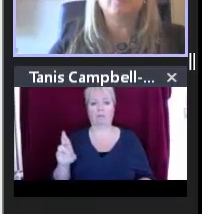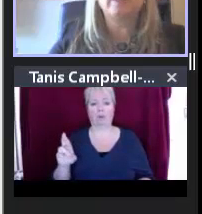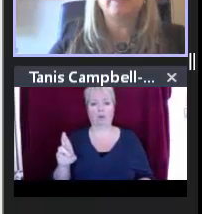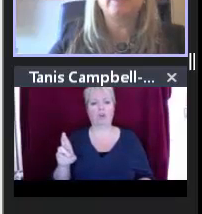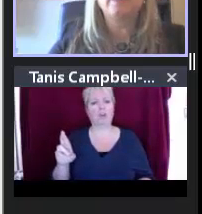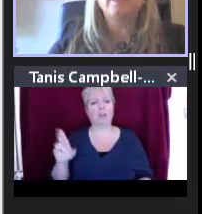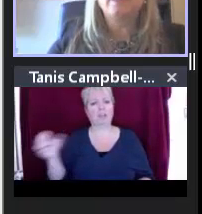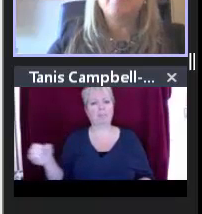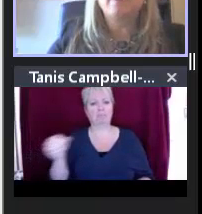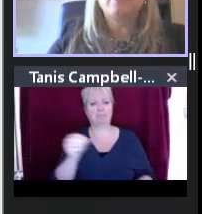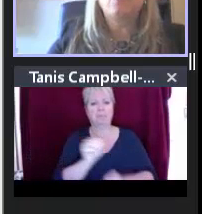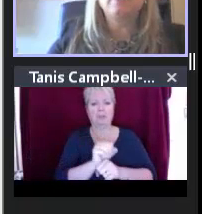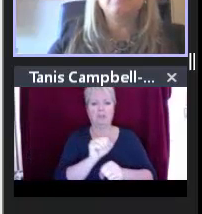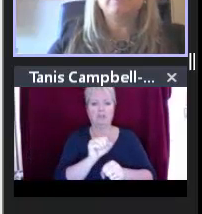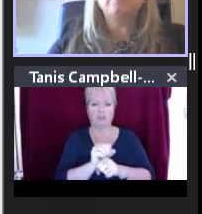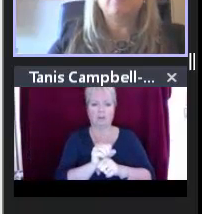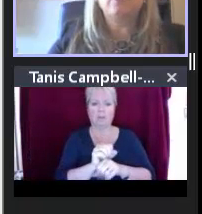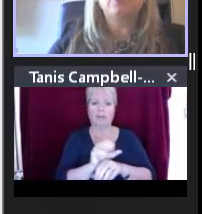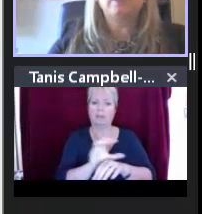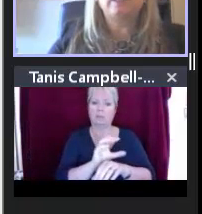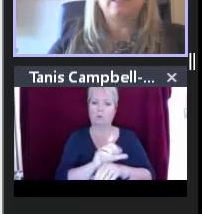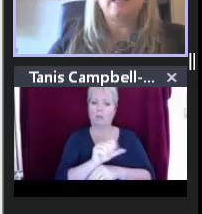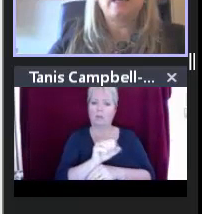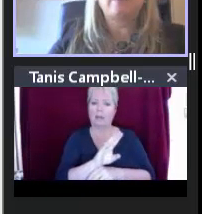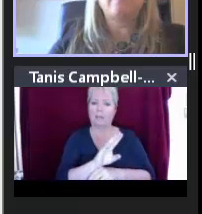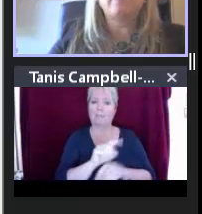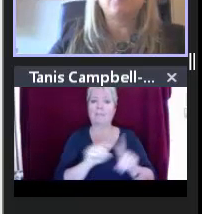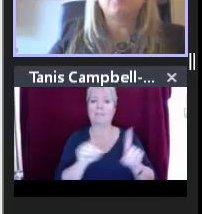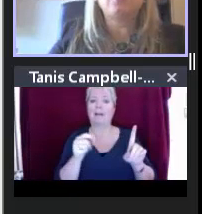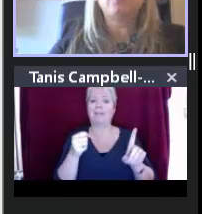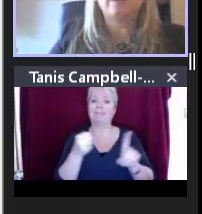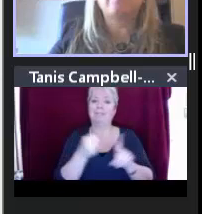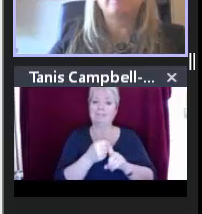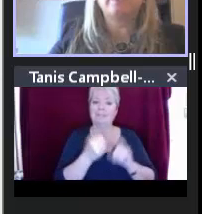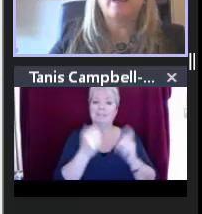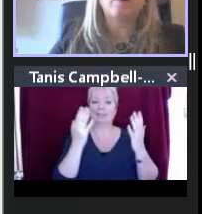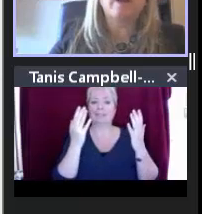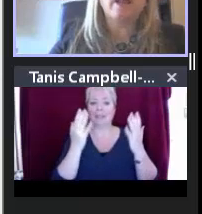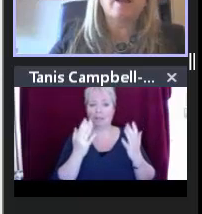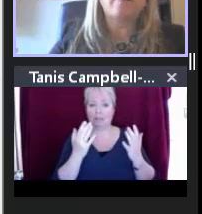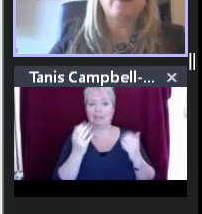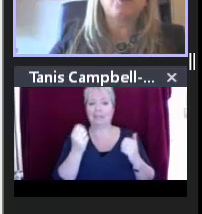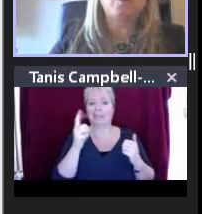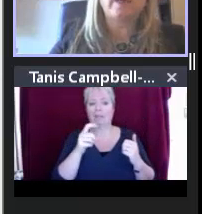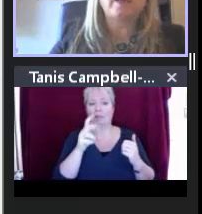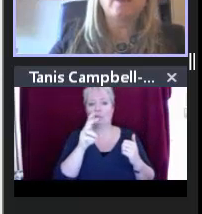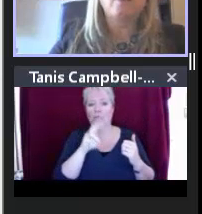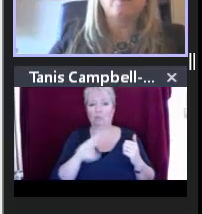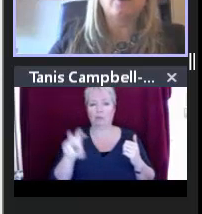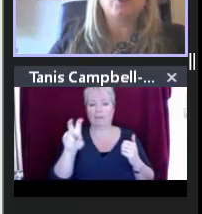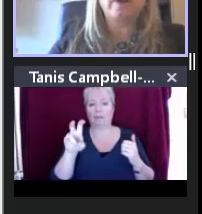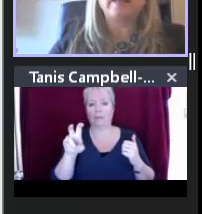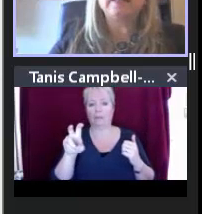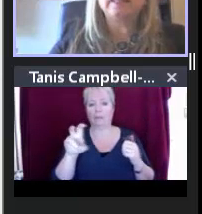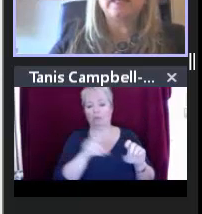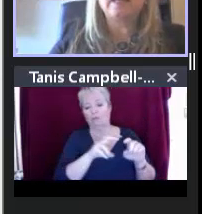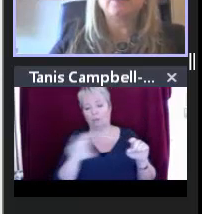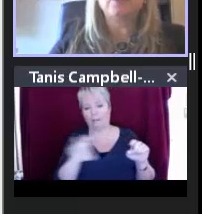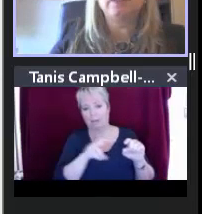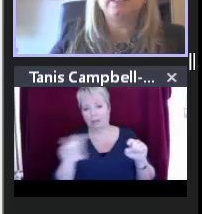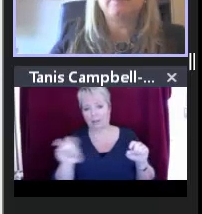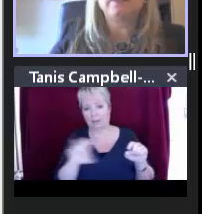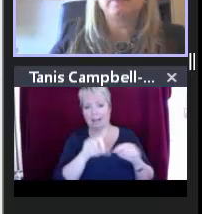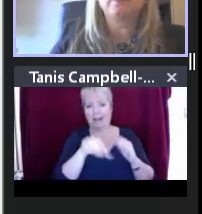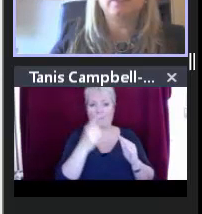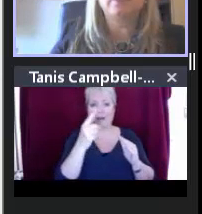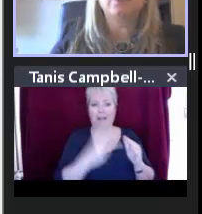really enjoyed it. But Colin was unfortunately having to travel an hour and a half each way on transit. And